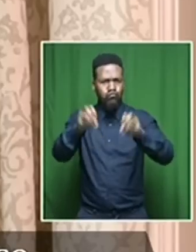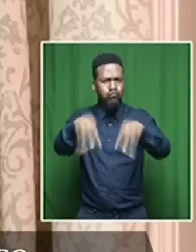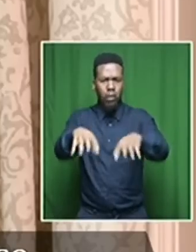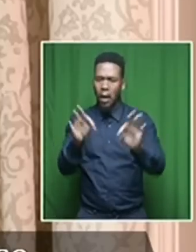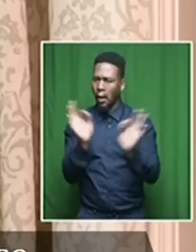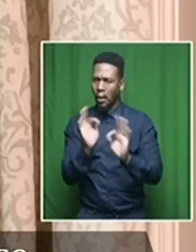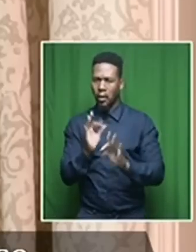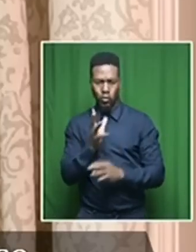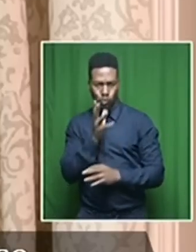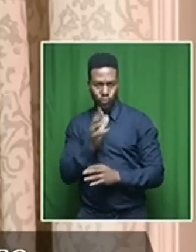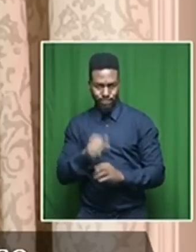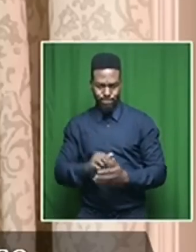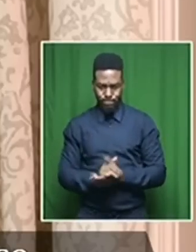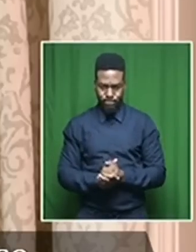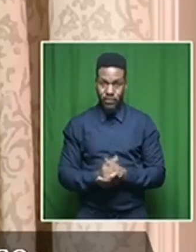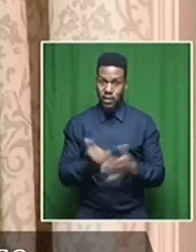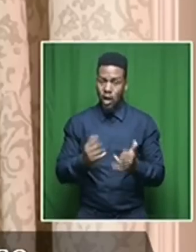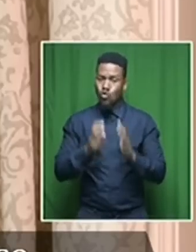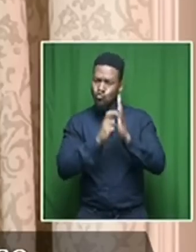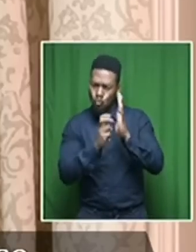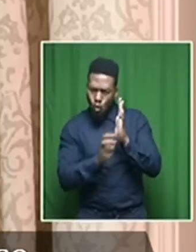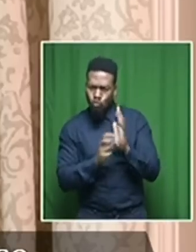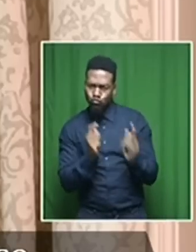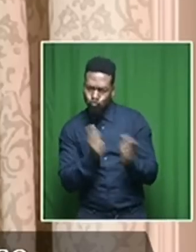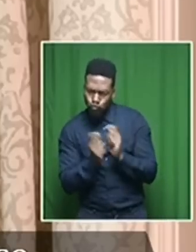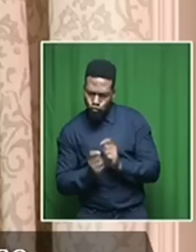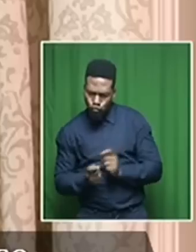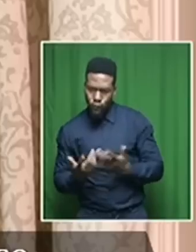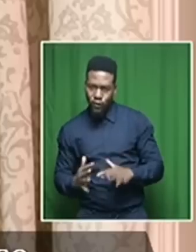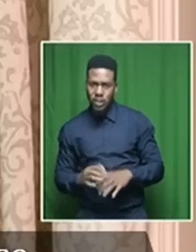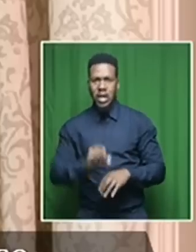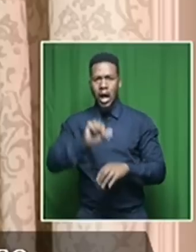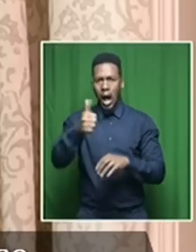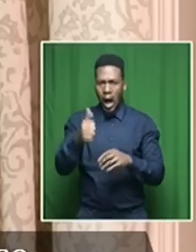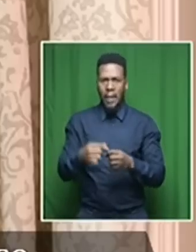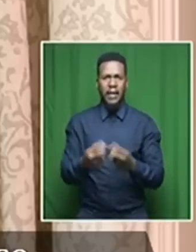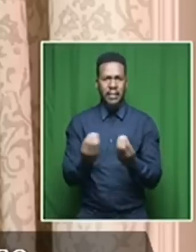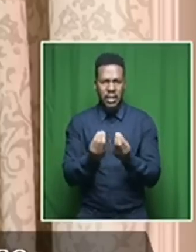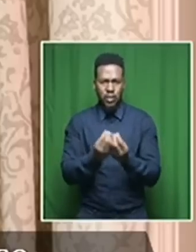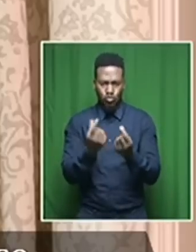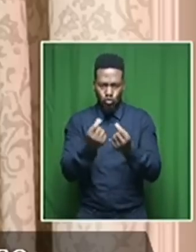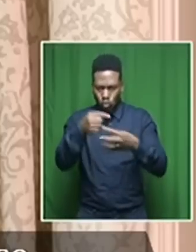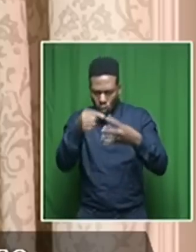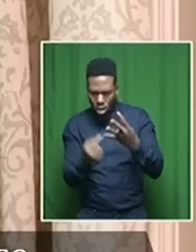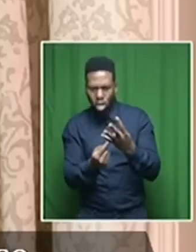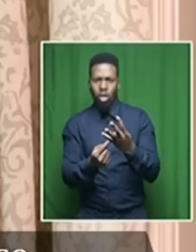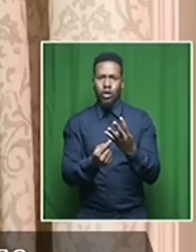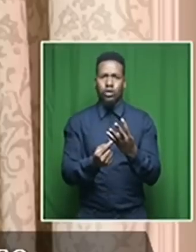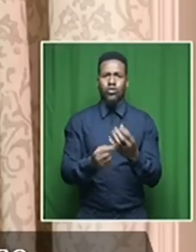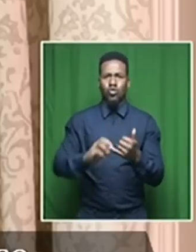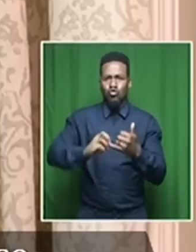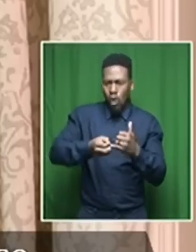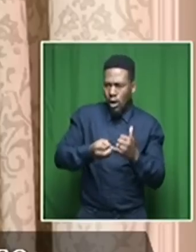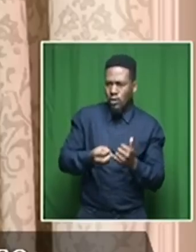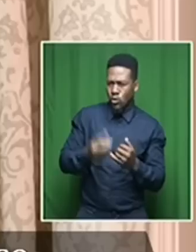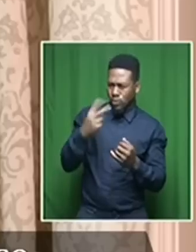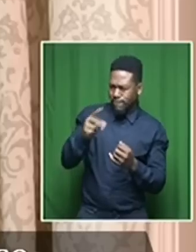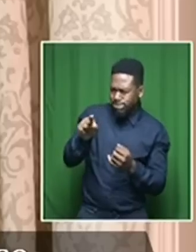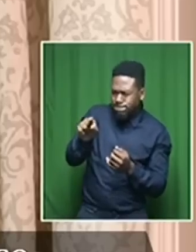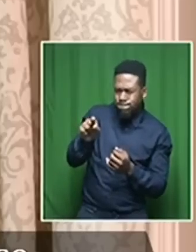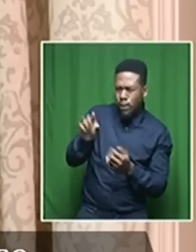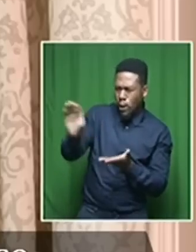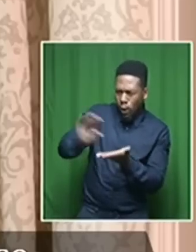Through regulatory changes and other measures, we are seeing massive new investment in